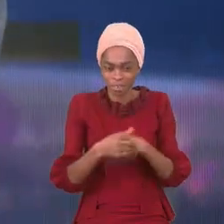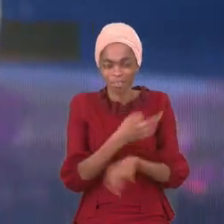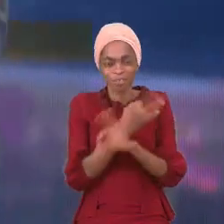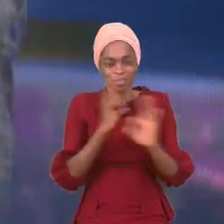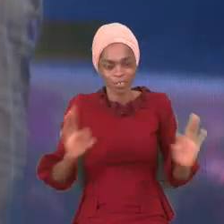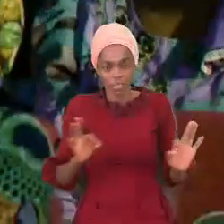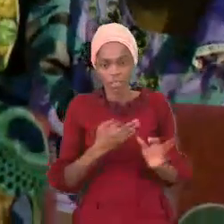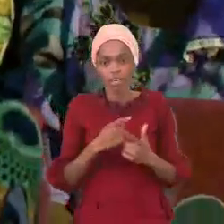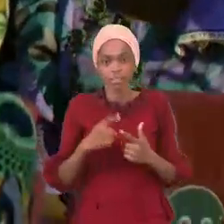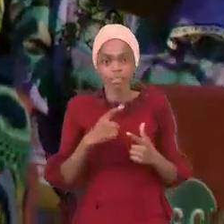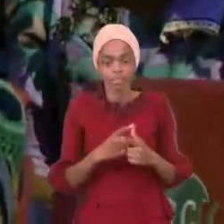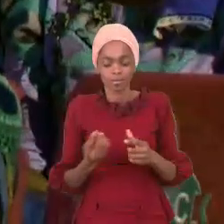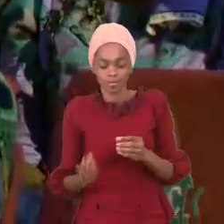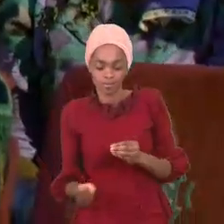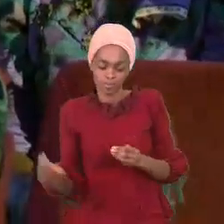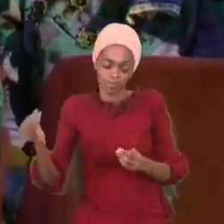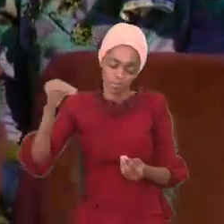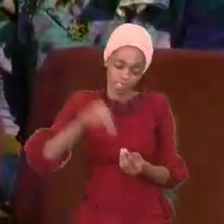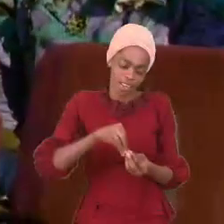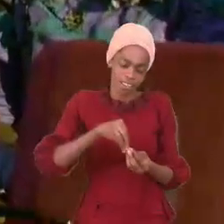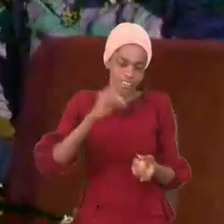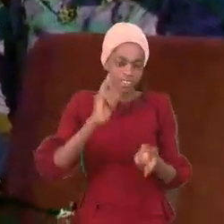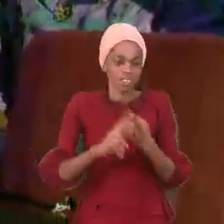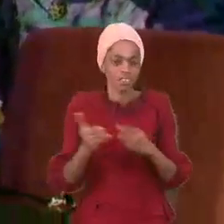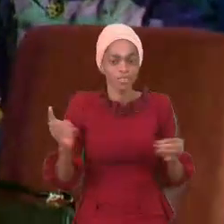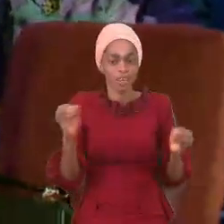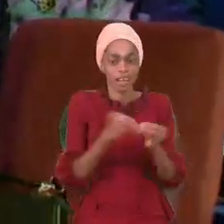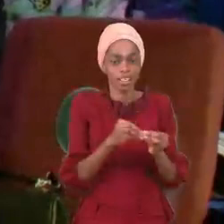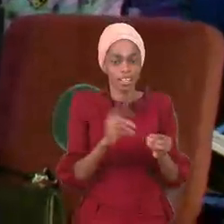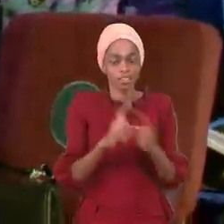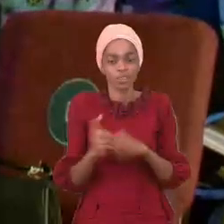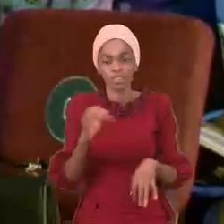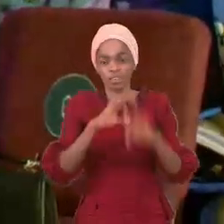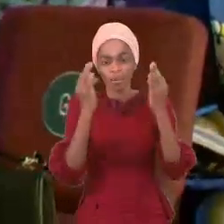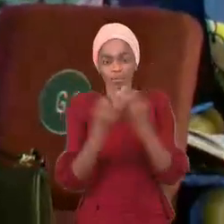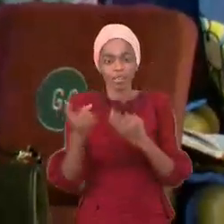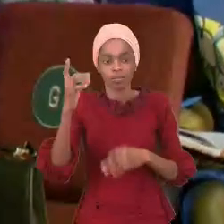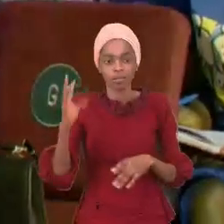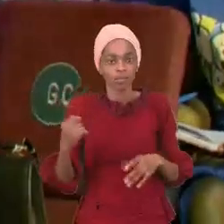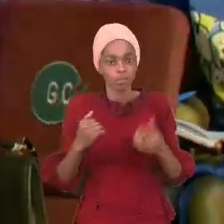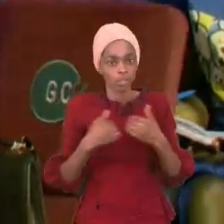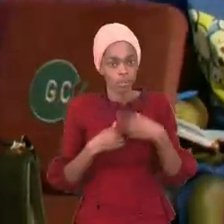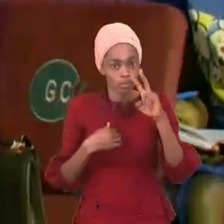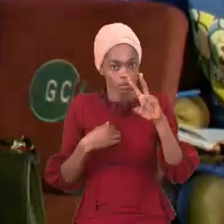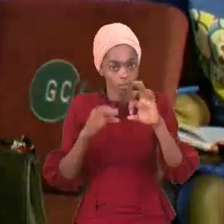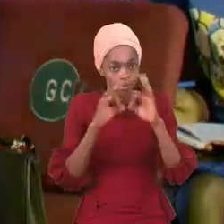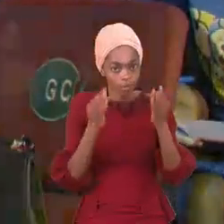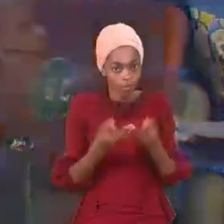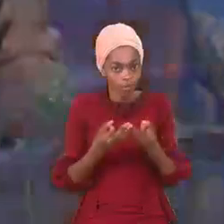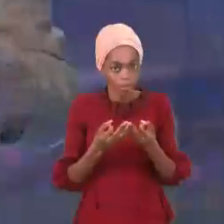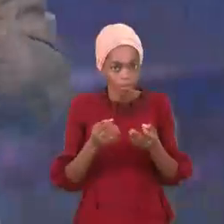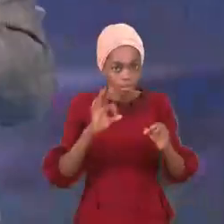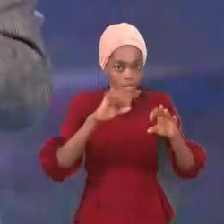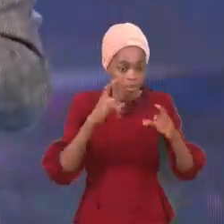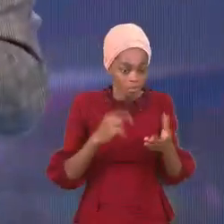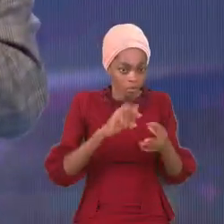then added to the family of God. There are two kinds of families: the family of God. Those are the